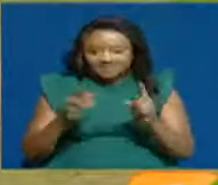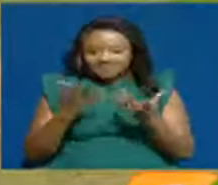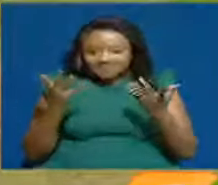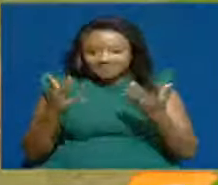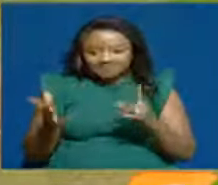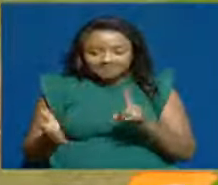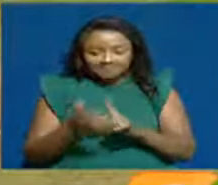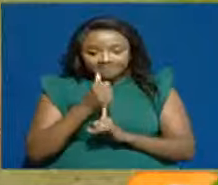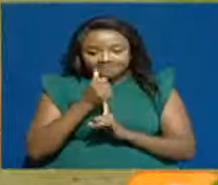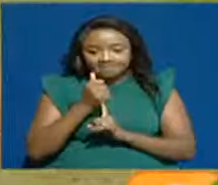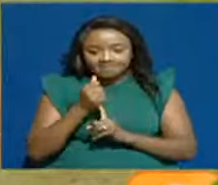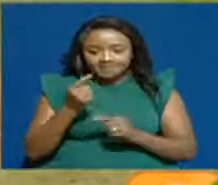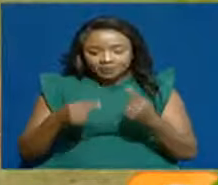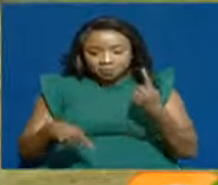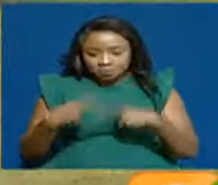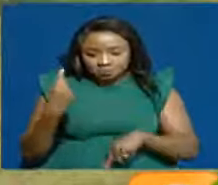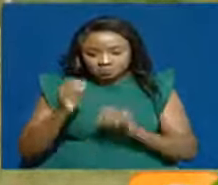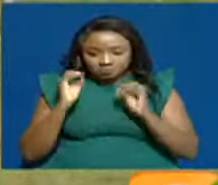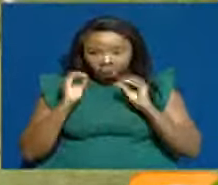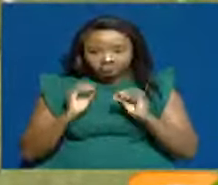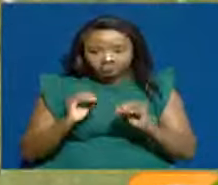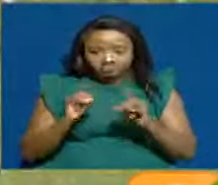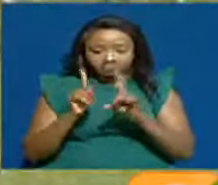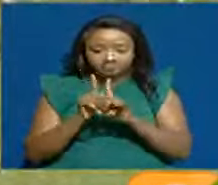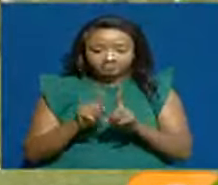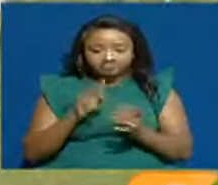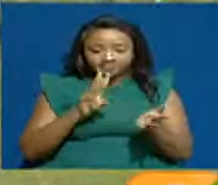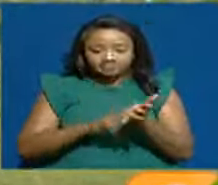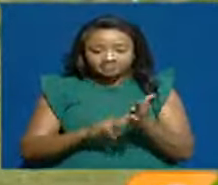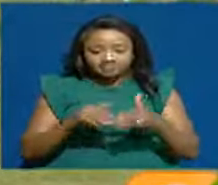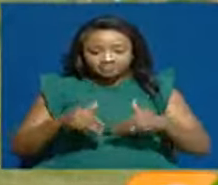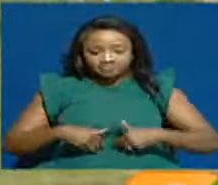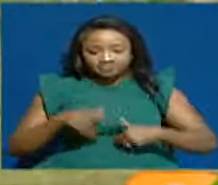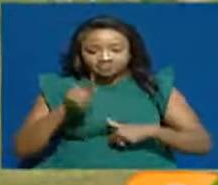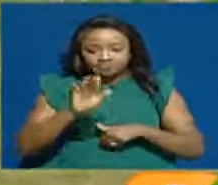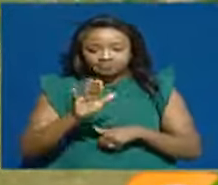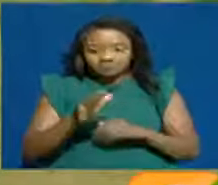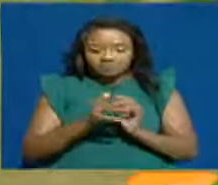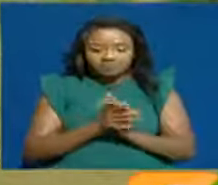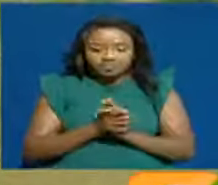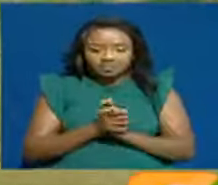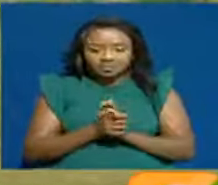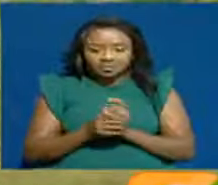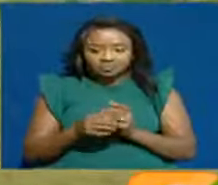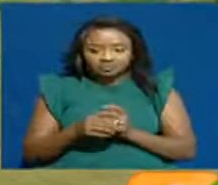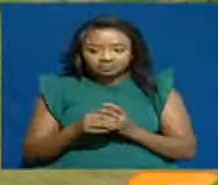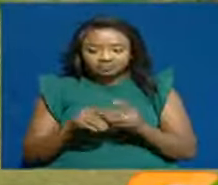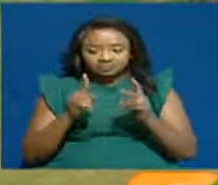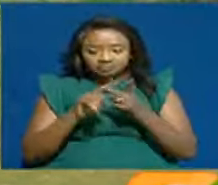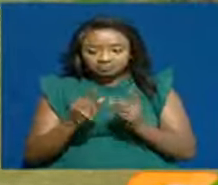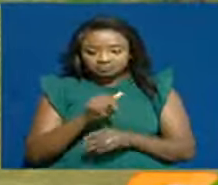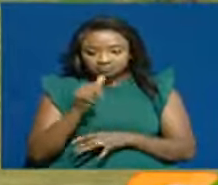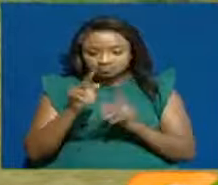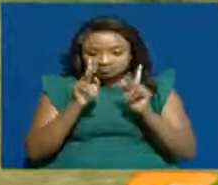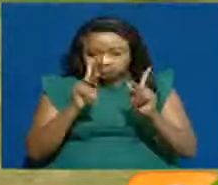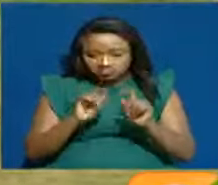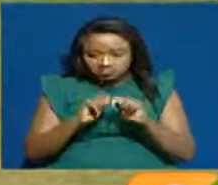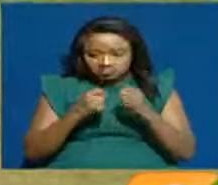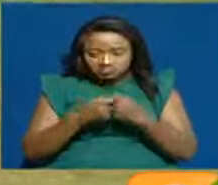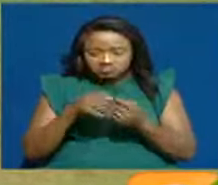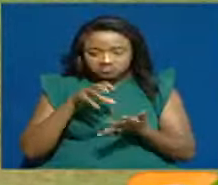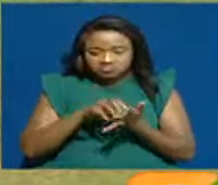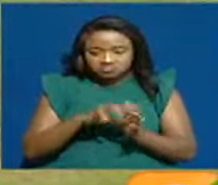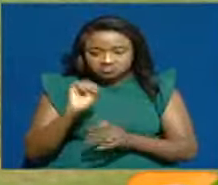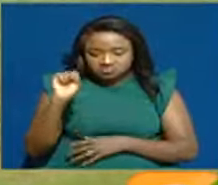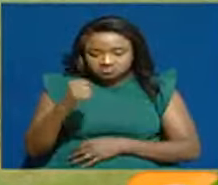to secure a win. The draw leaves Migori Youth at the bottom half of the log, while Kisumu All Stars are sitting fifth in the